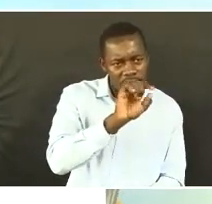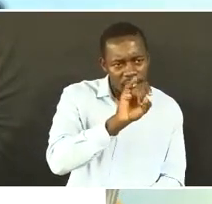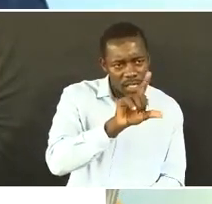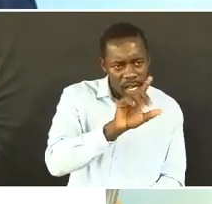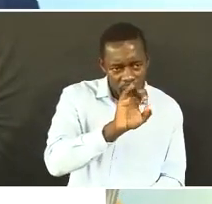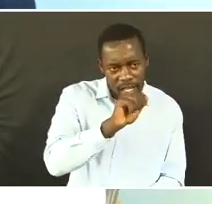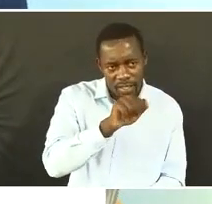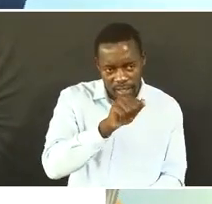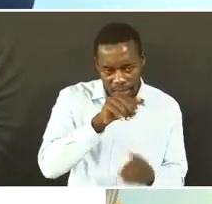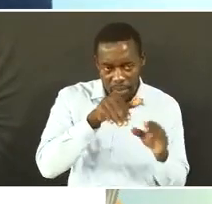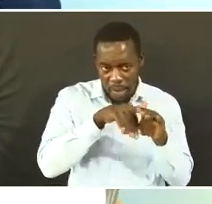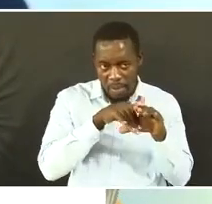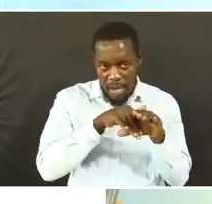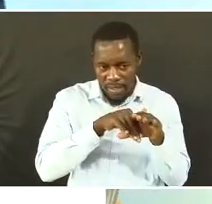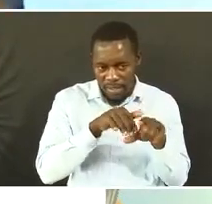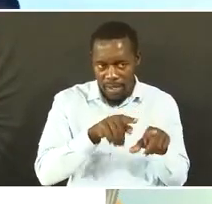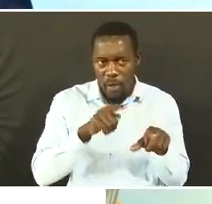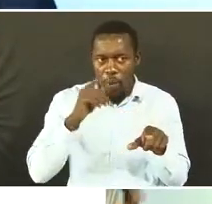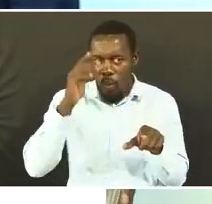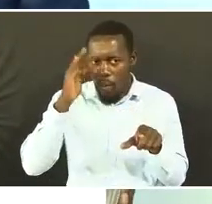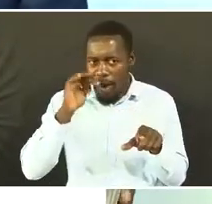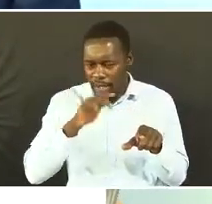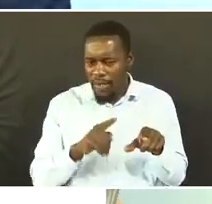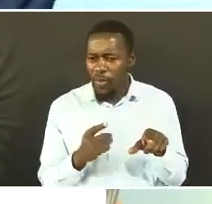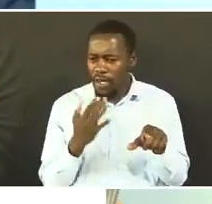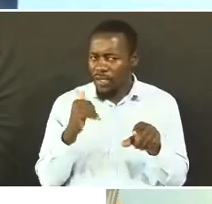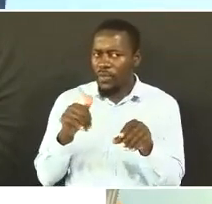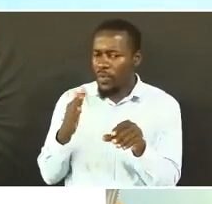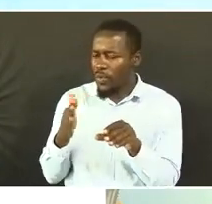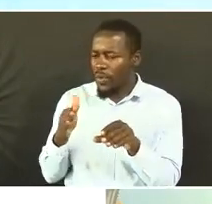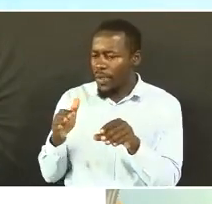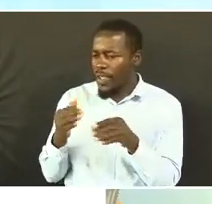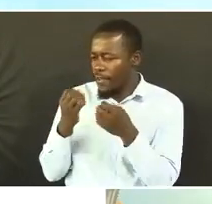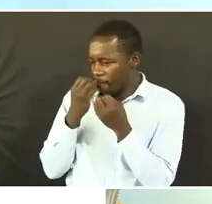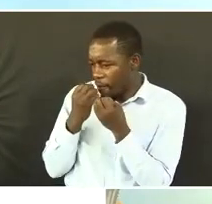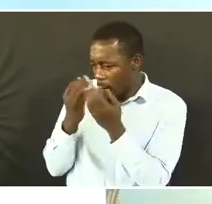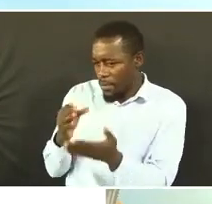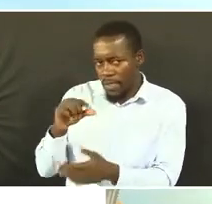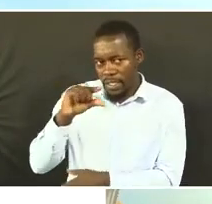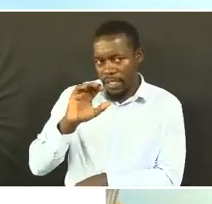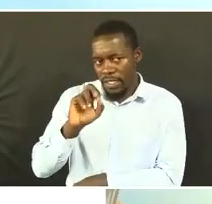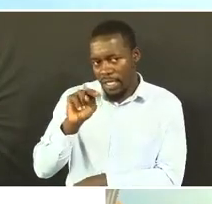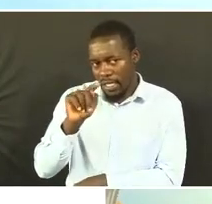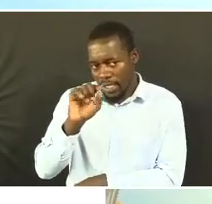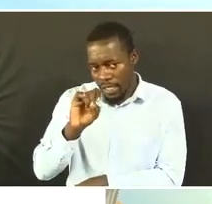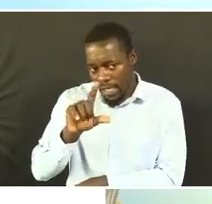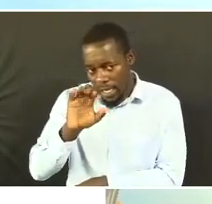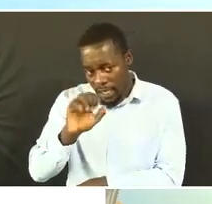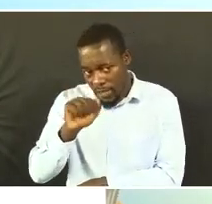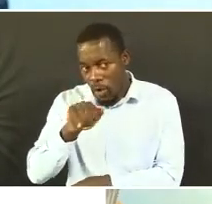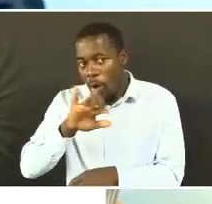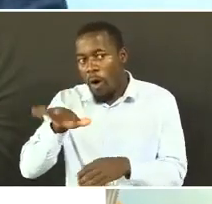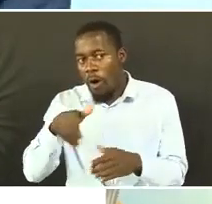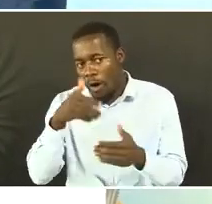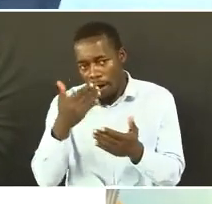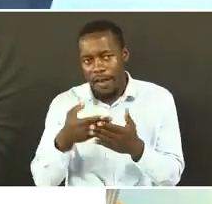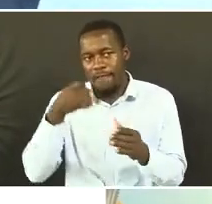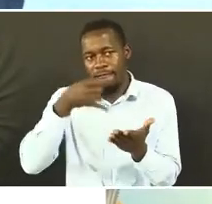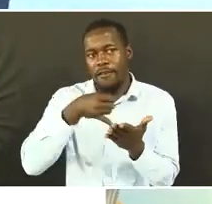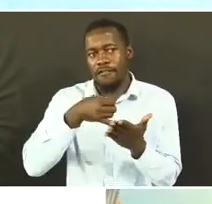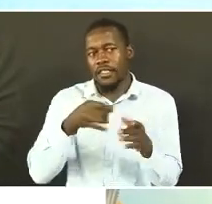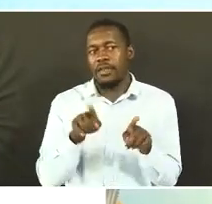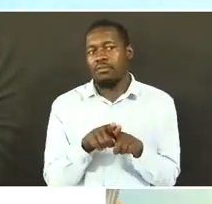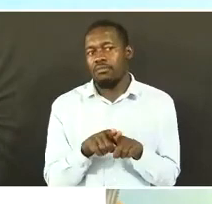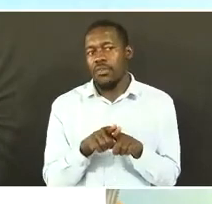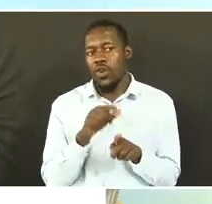audience to show them that you are also part of this commonwealth of grace and that you have not been forgotten. So Dr. Luke